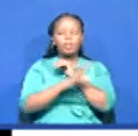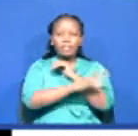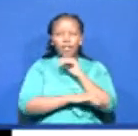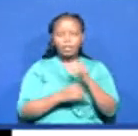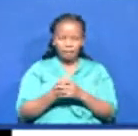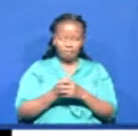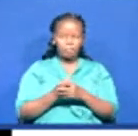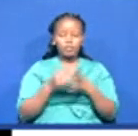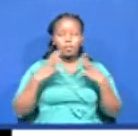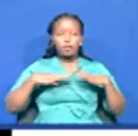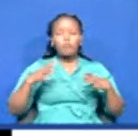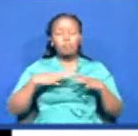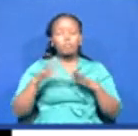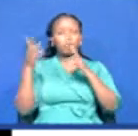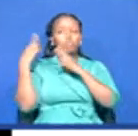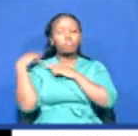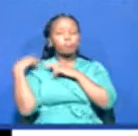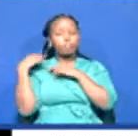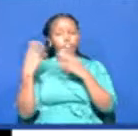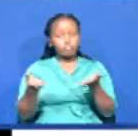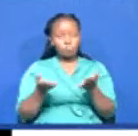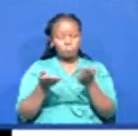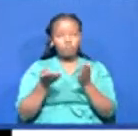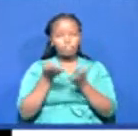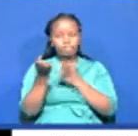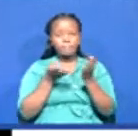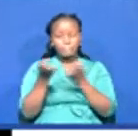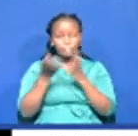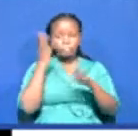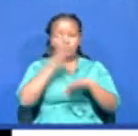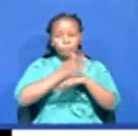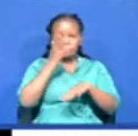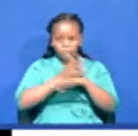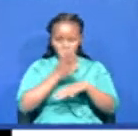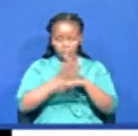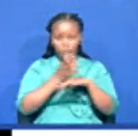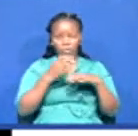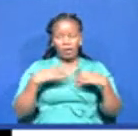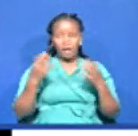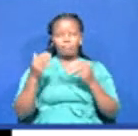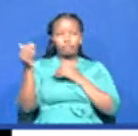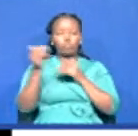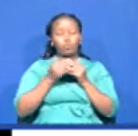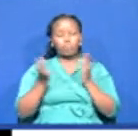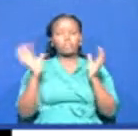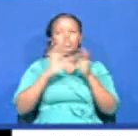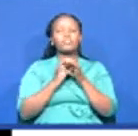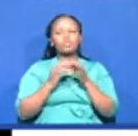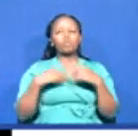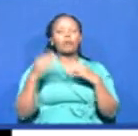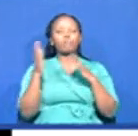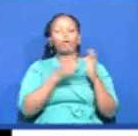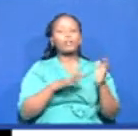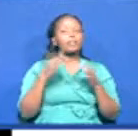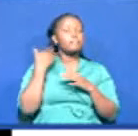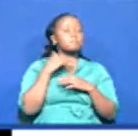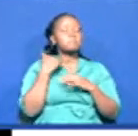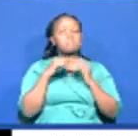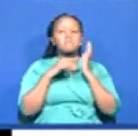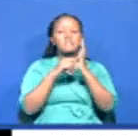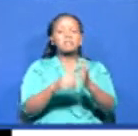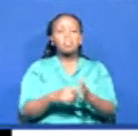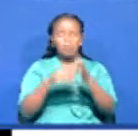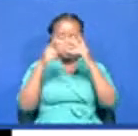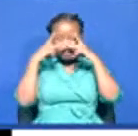Perpetrators of counterfeit trade have close links to serious and organized crime, like terrorism,